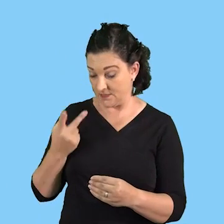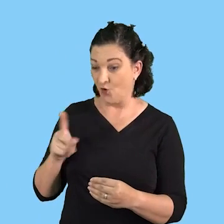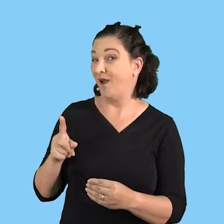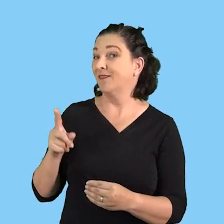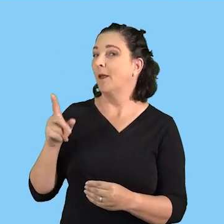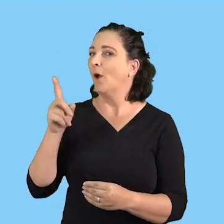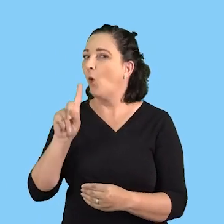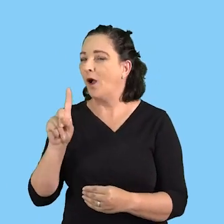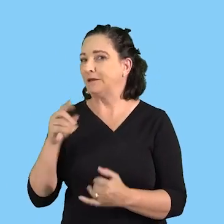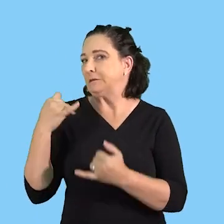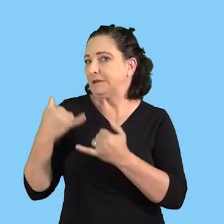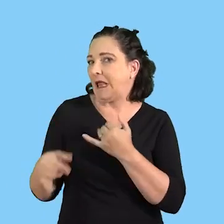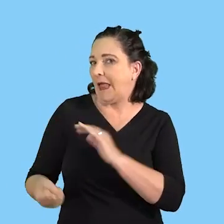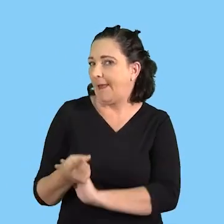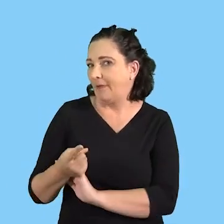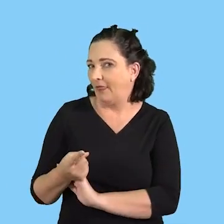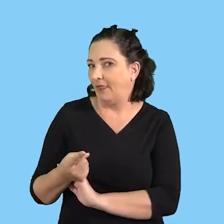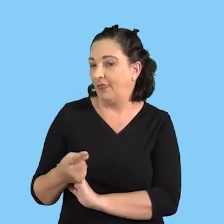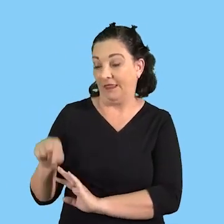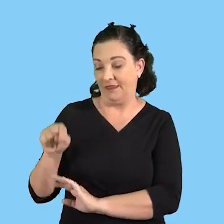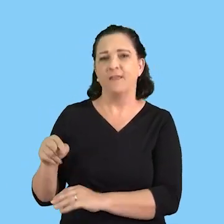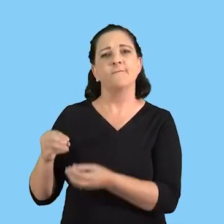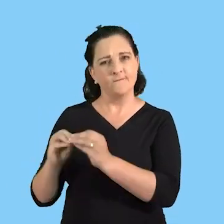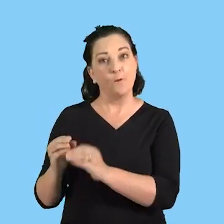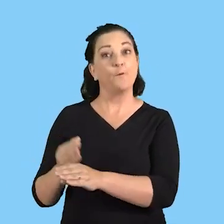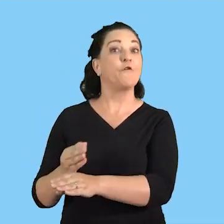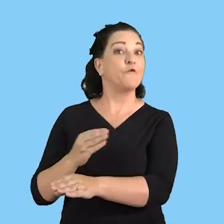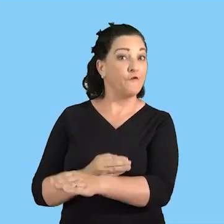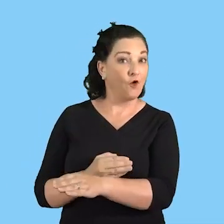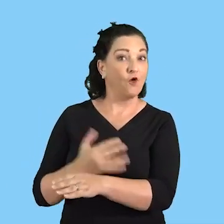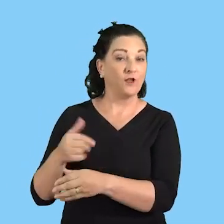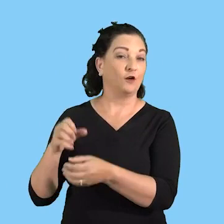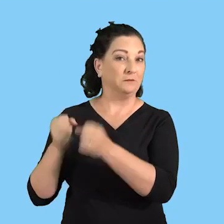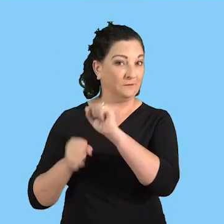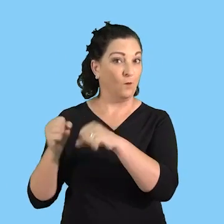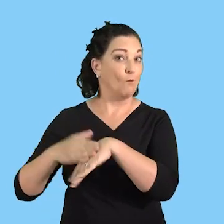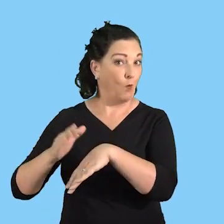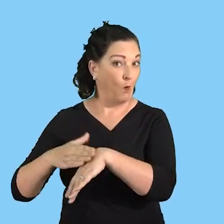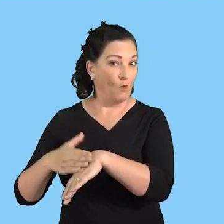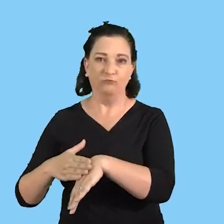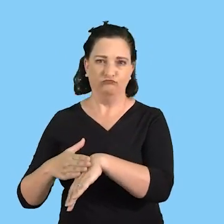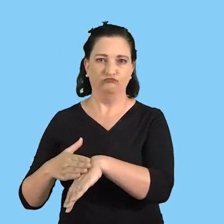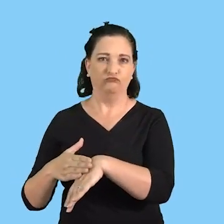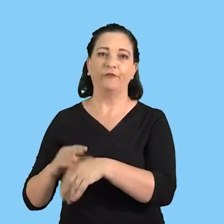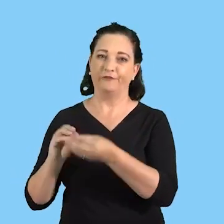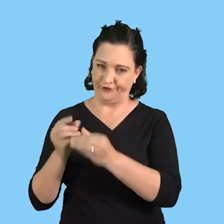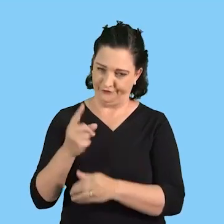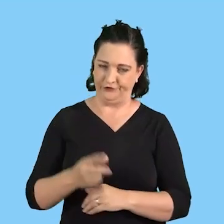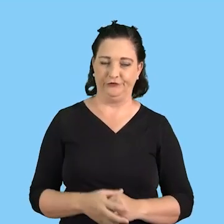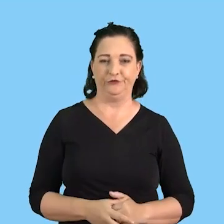to see what kind of mistakes are happening and we are able to fix them before we manufacture more and more